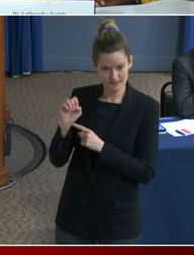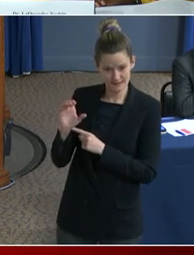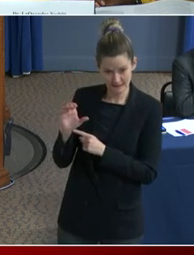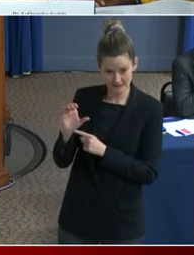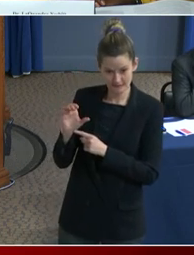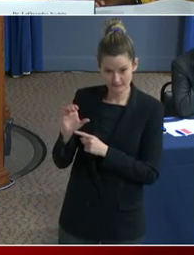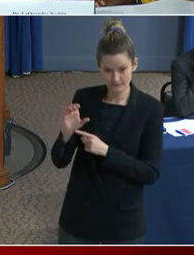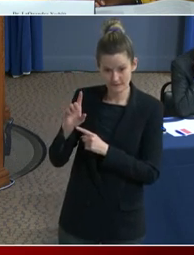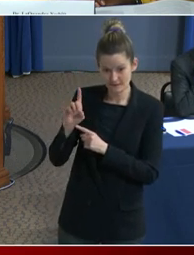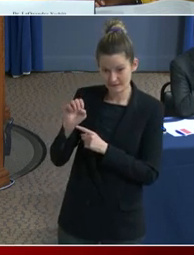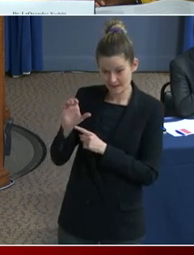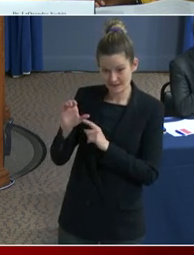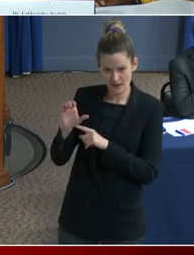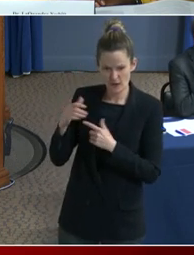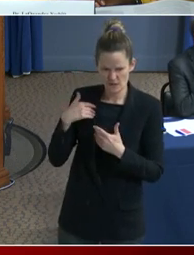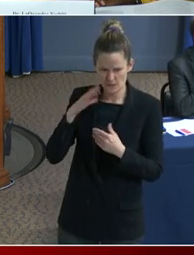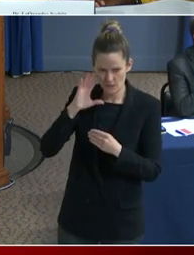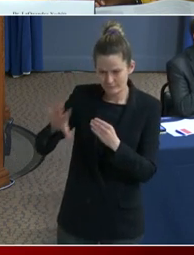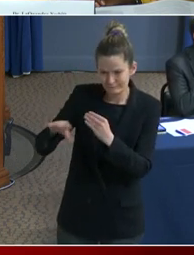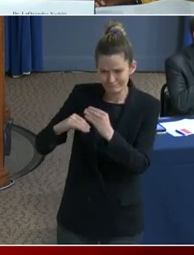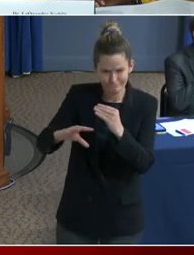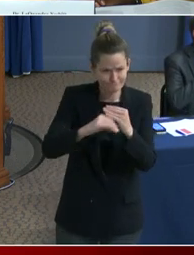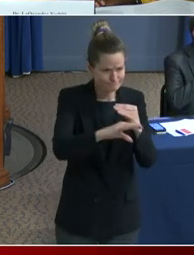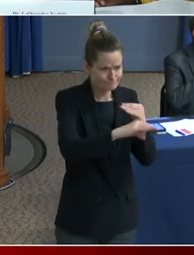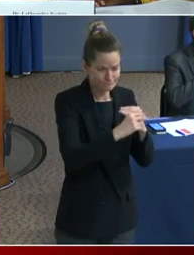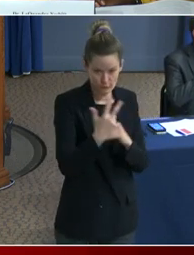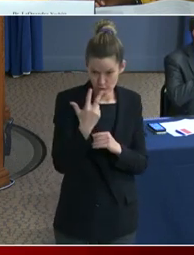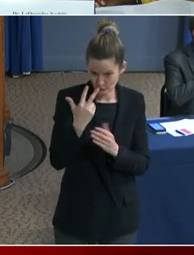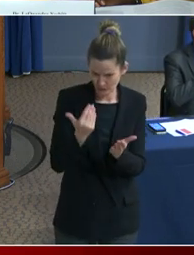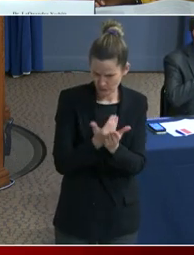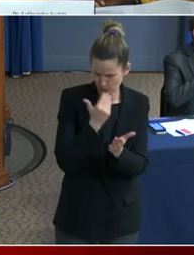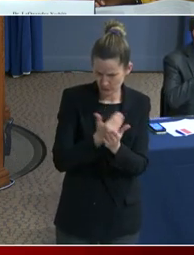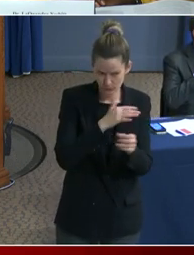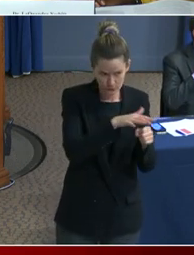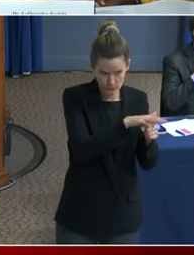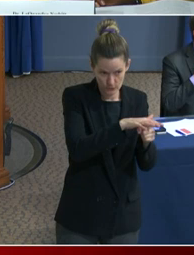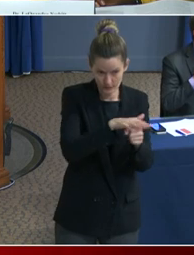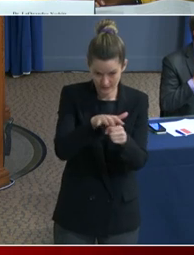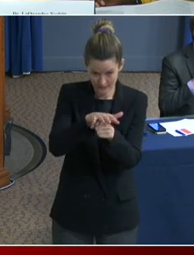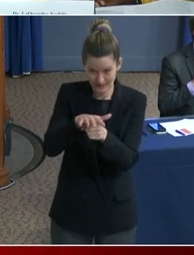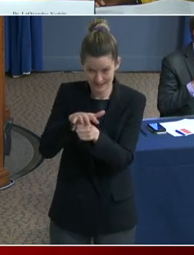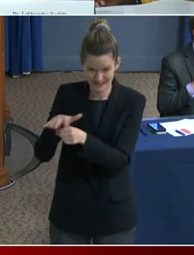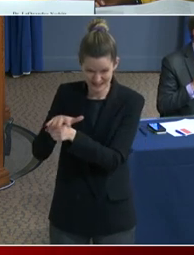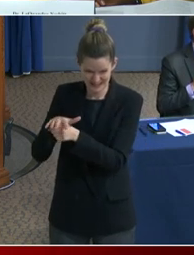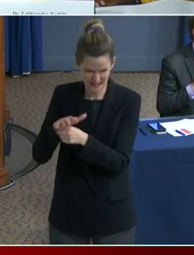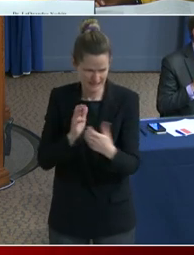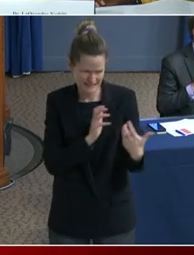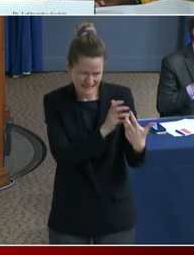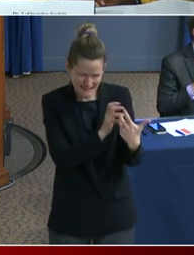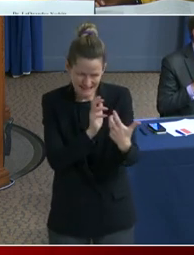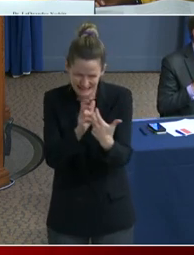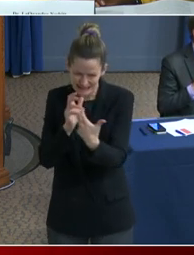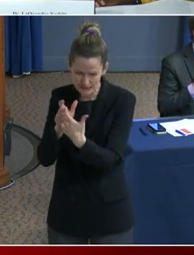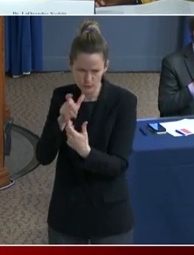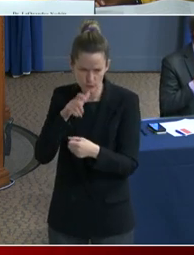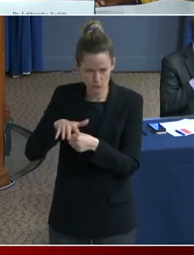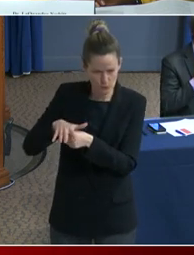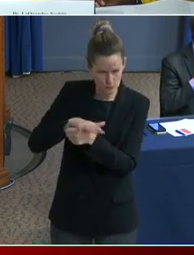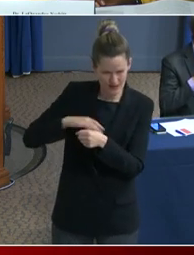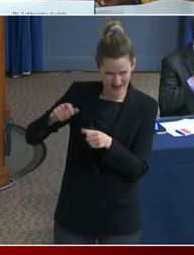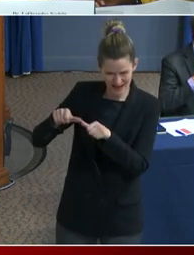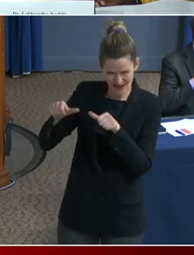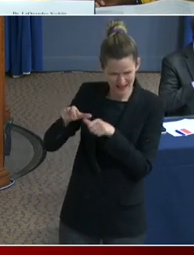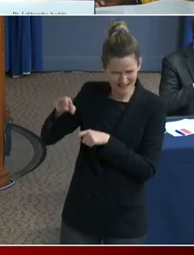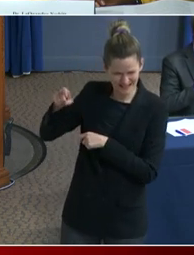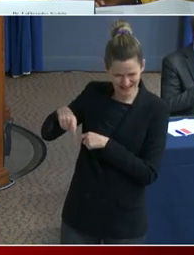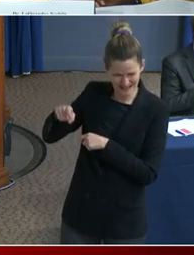additional vaccination sites and making some changes to an existing site. The Benning Library's location will be replaced by